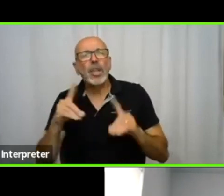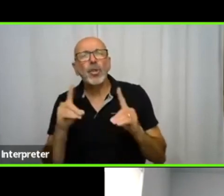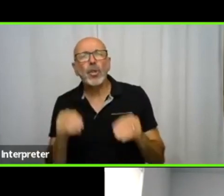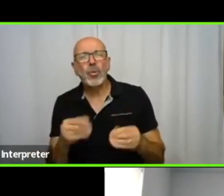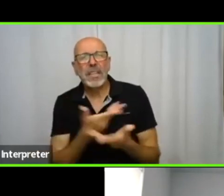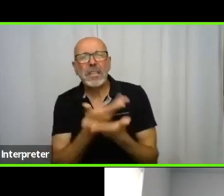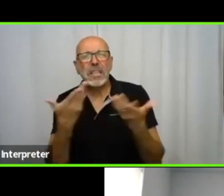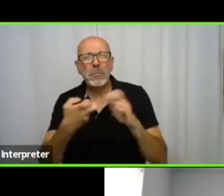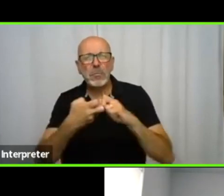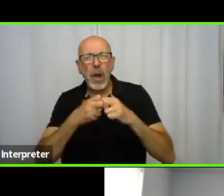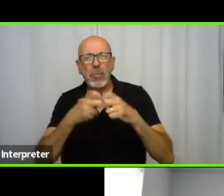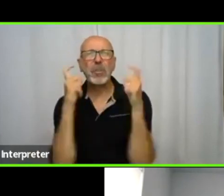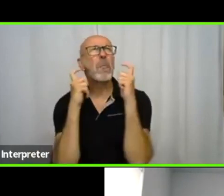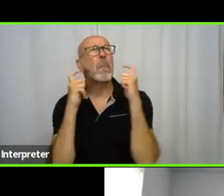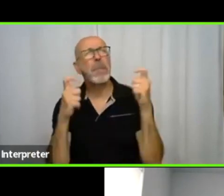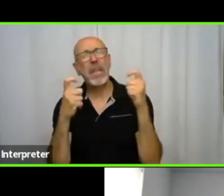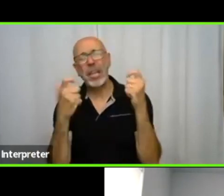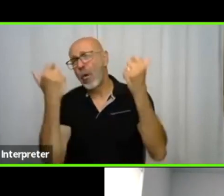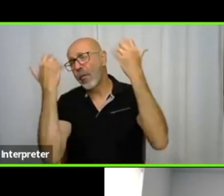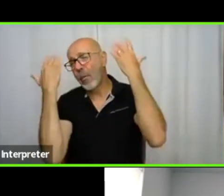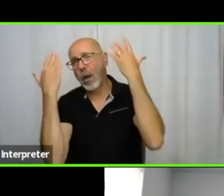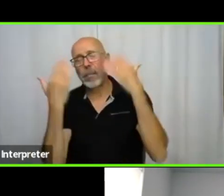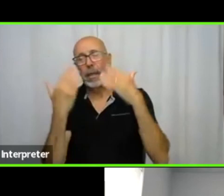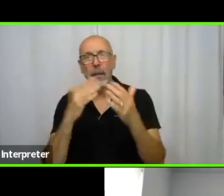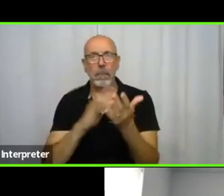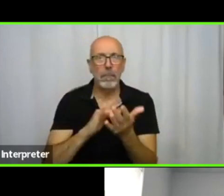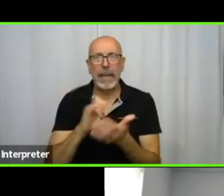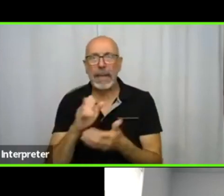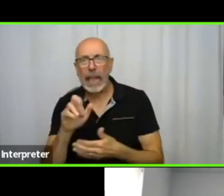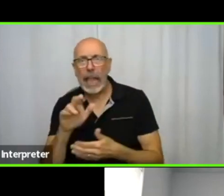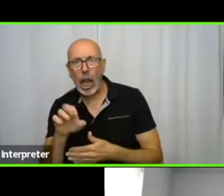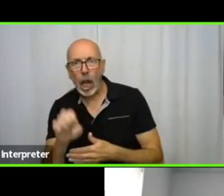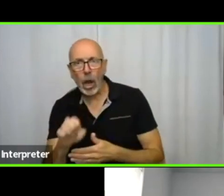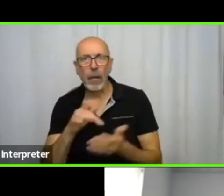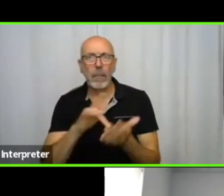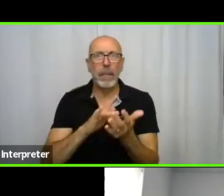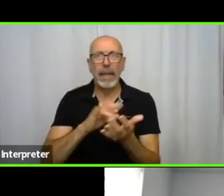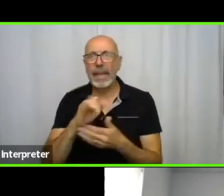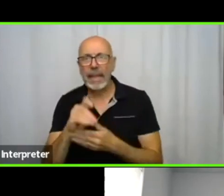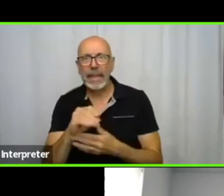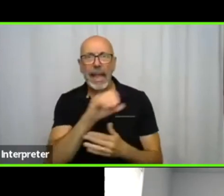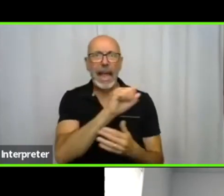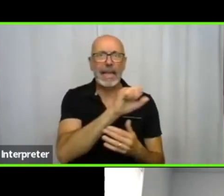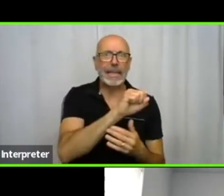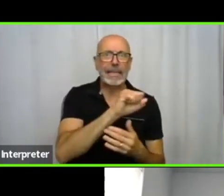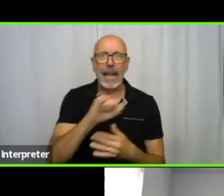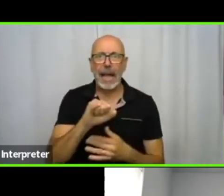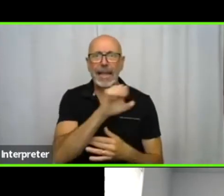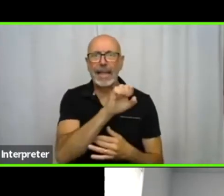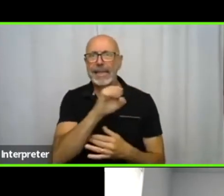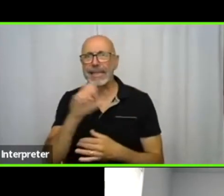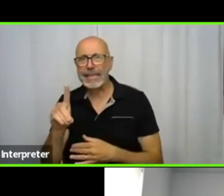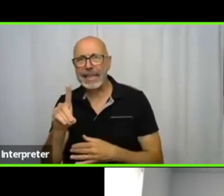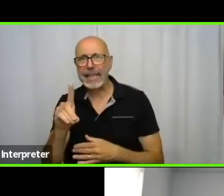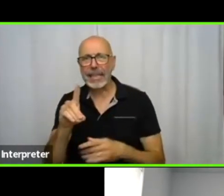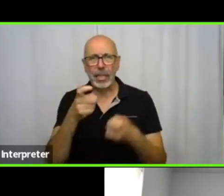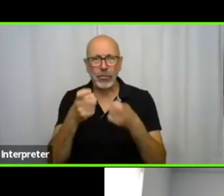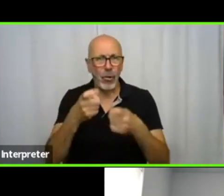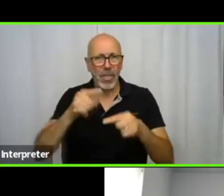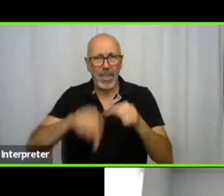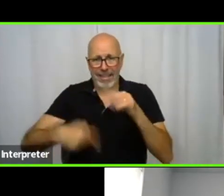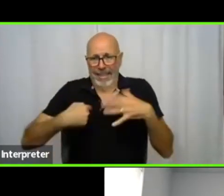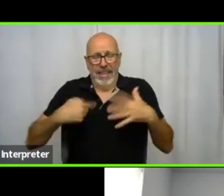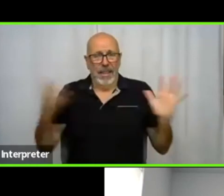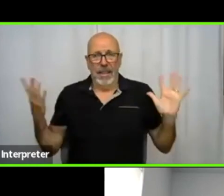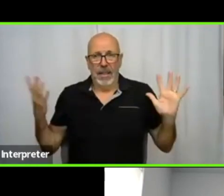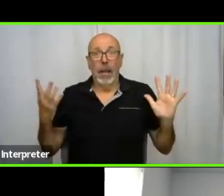These are so overwhelming. Medicare, Medicaid, SSI, SSD, we can't control those. But the fact is that